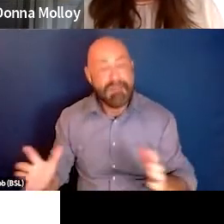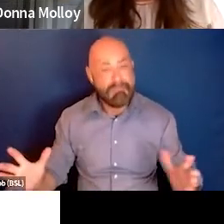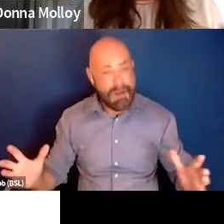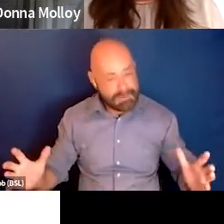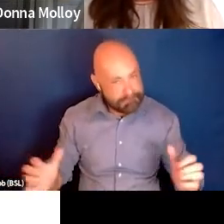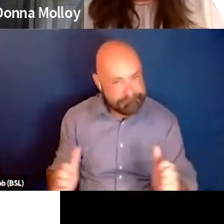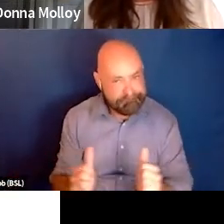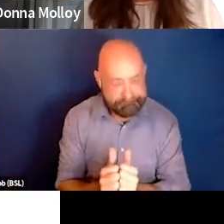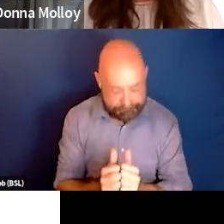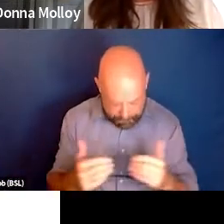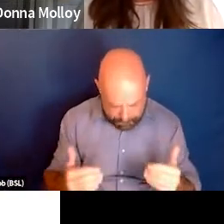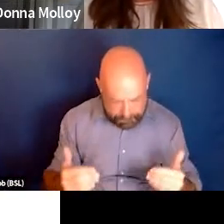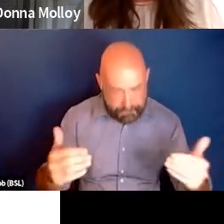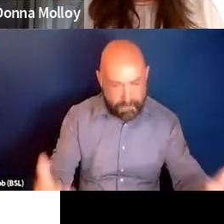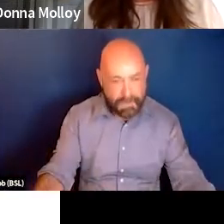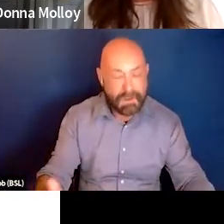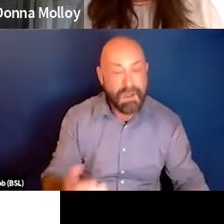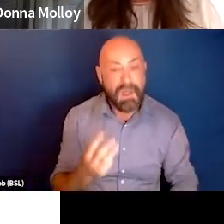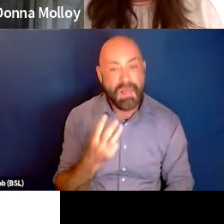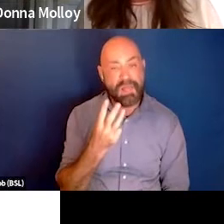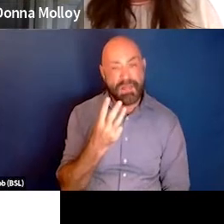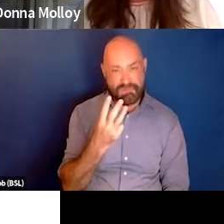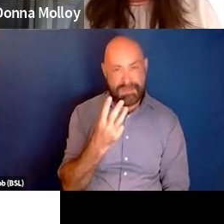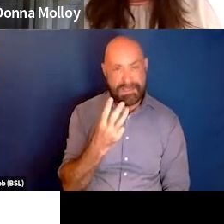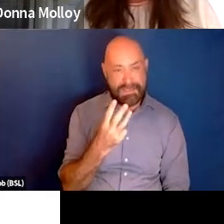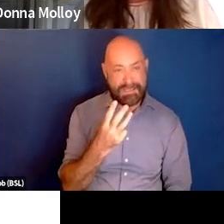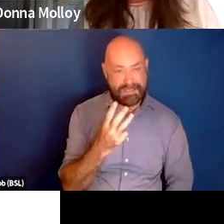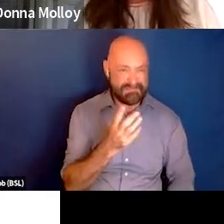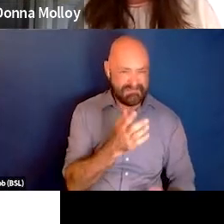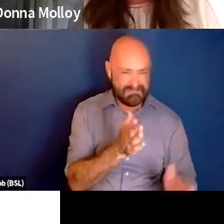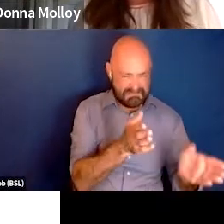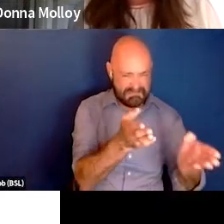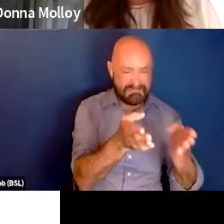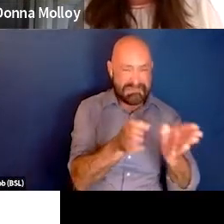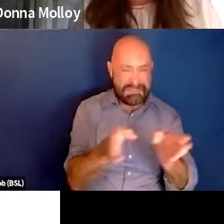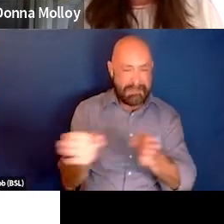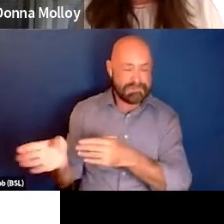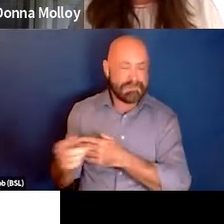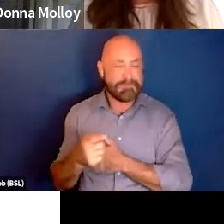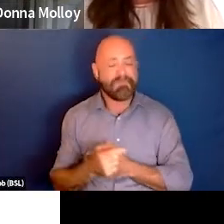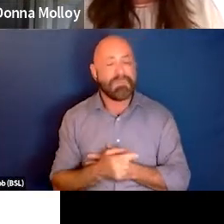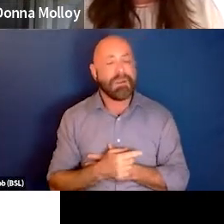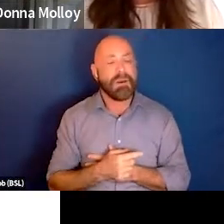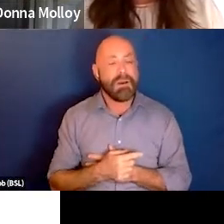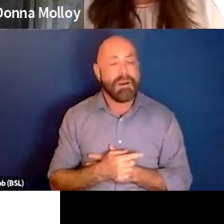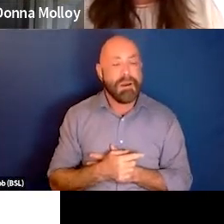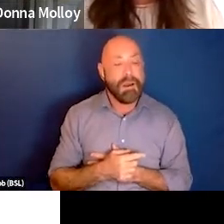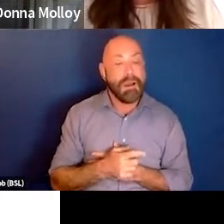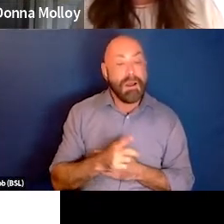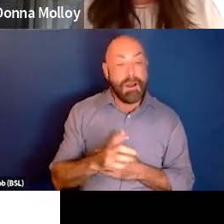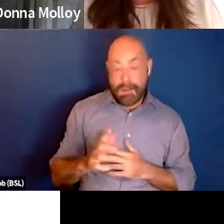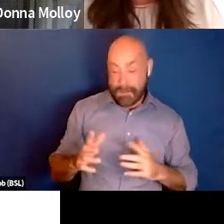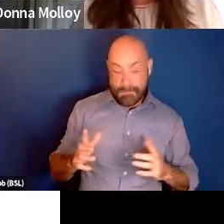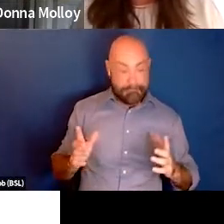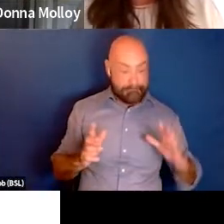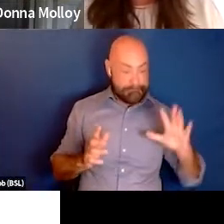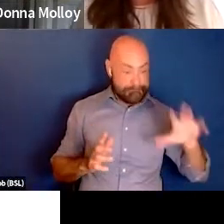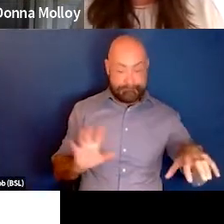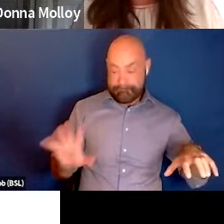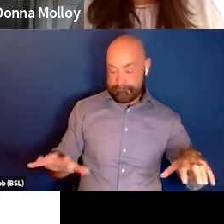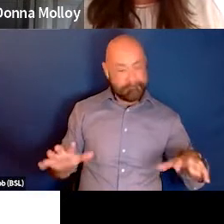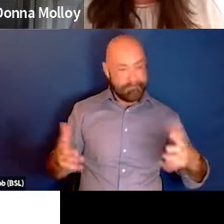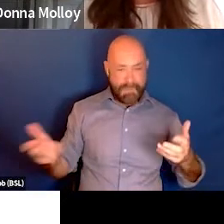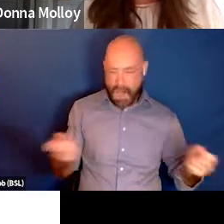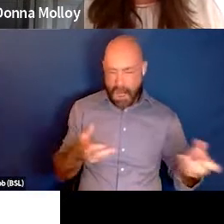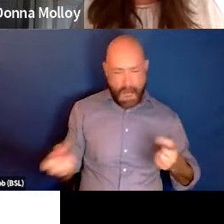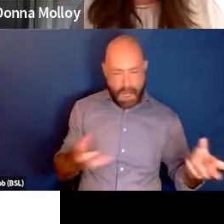travel. It has three main steps. The first, as is on the slide here, is about building consensus about the need for